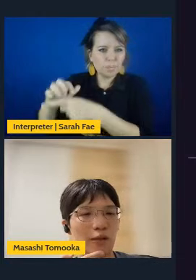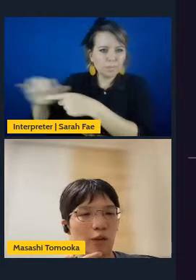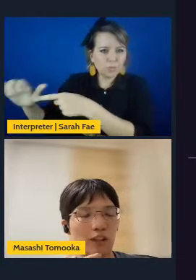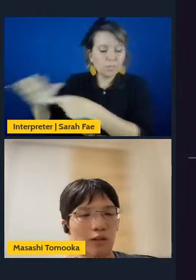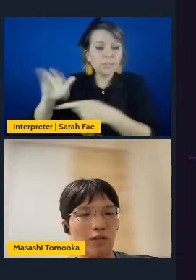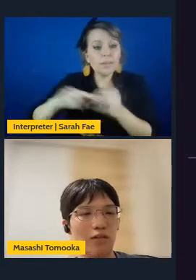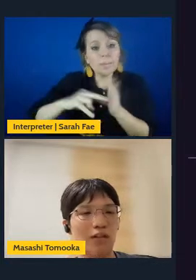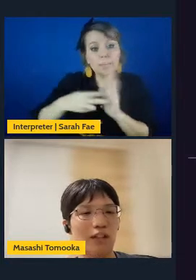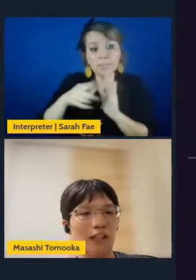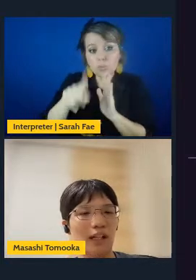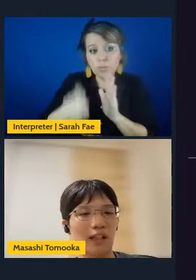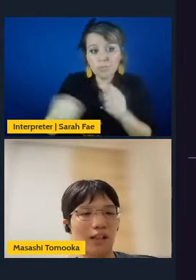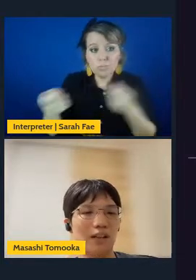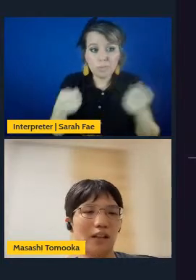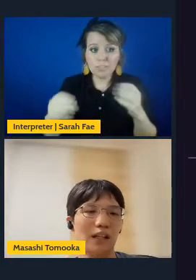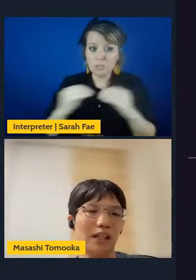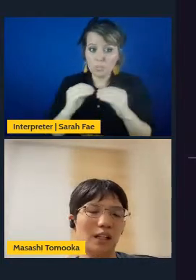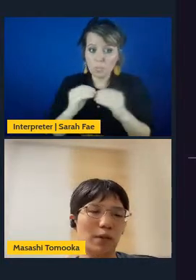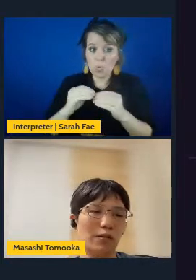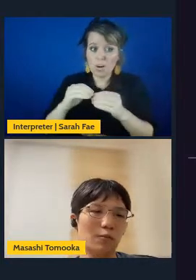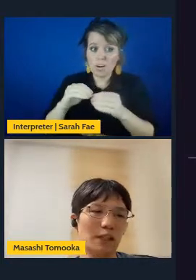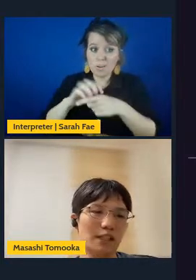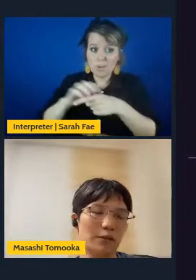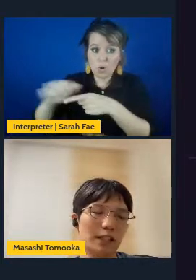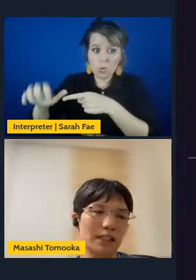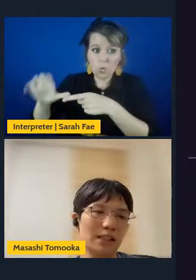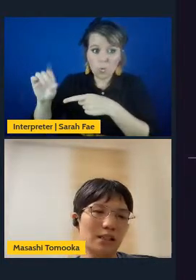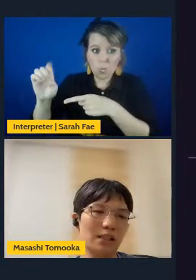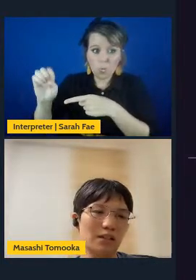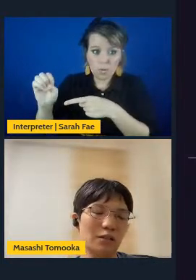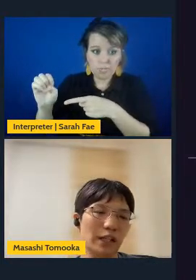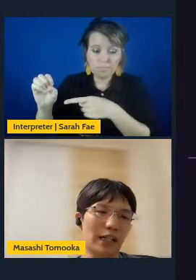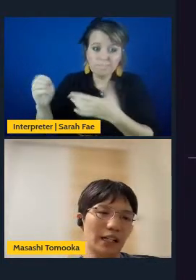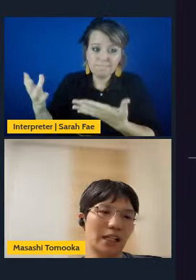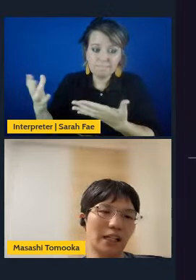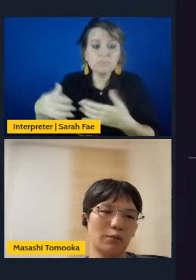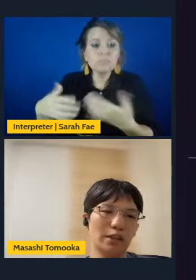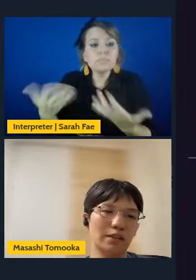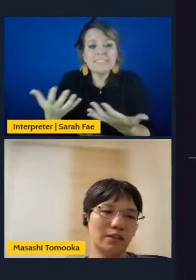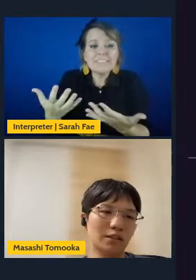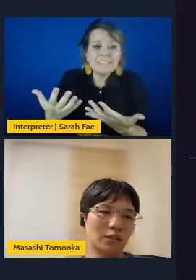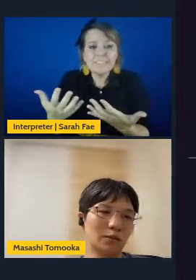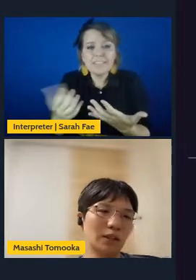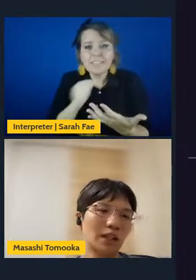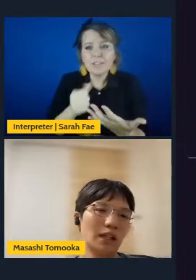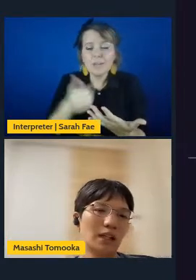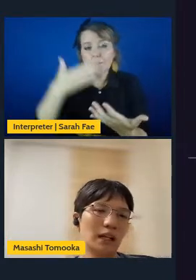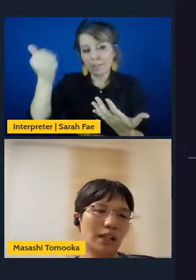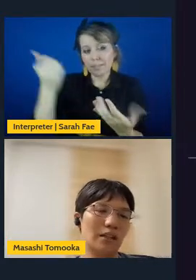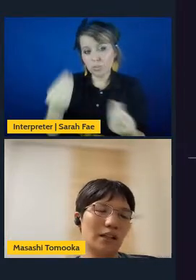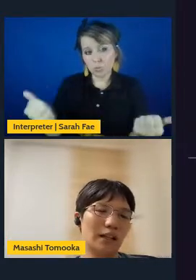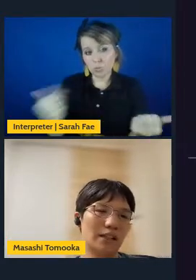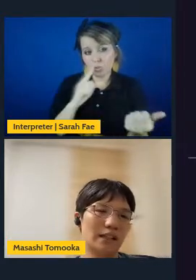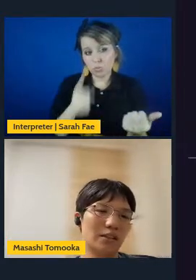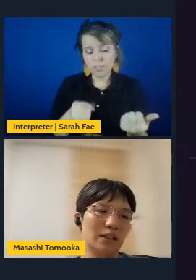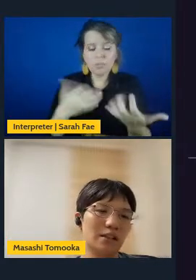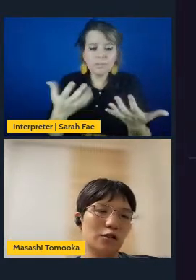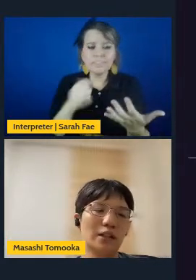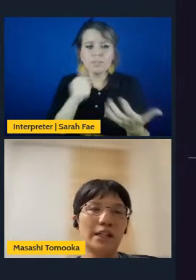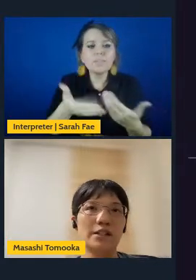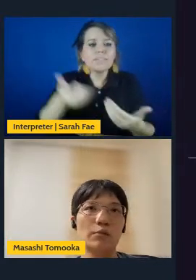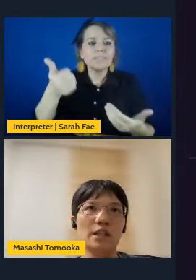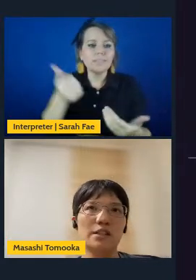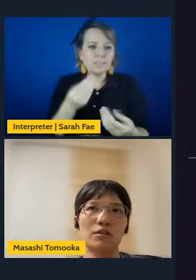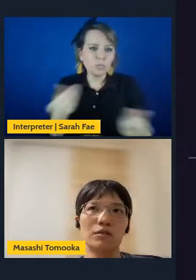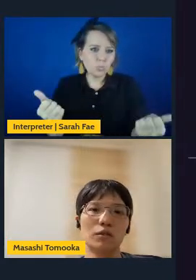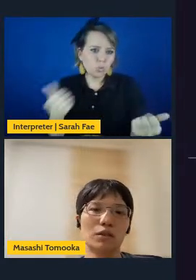to manage more code, and in the performance-wise, it's not very ideal because of it can result in